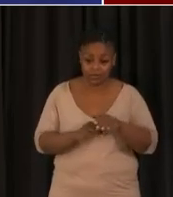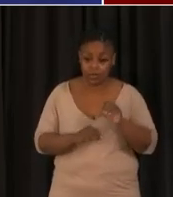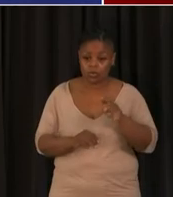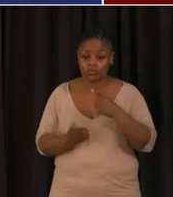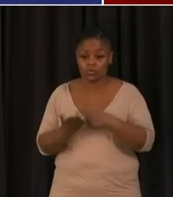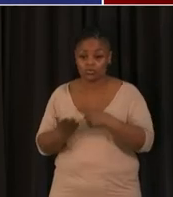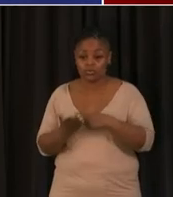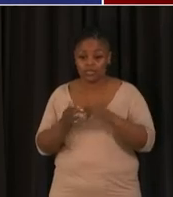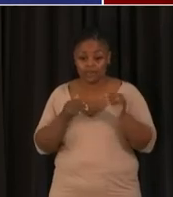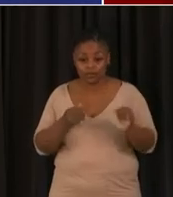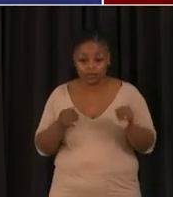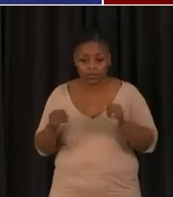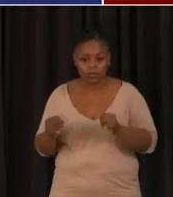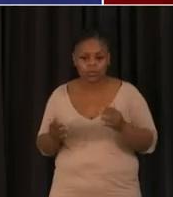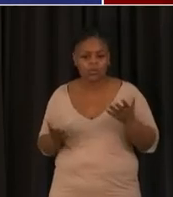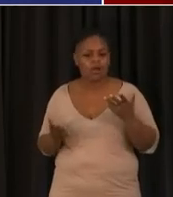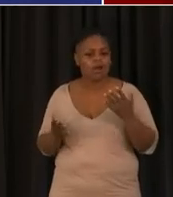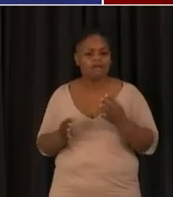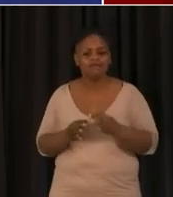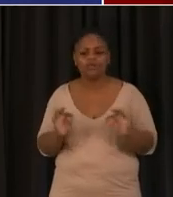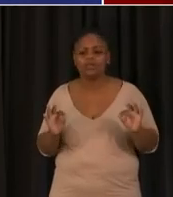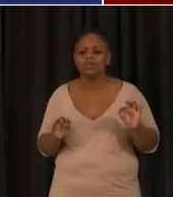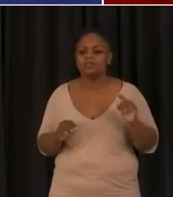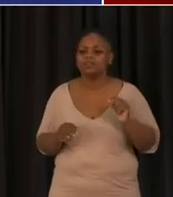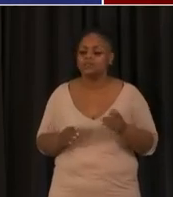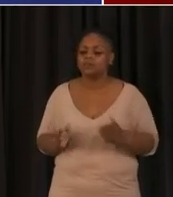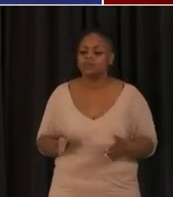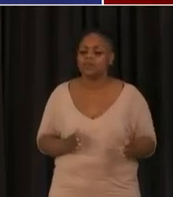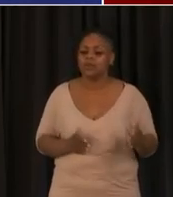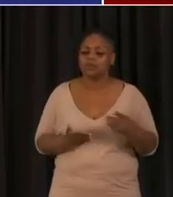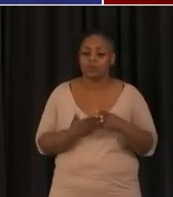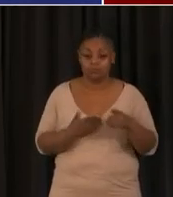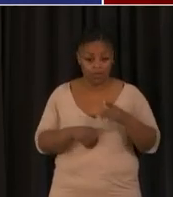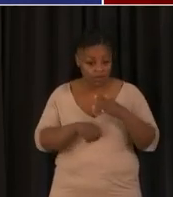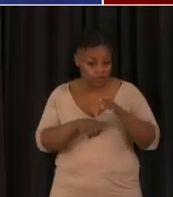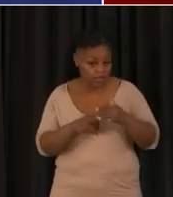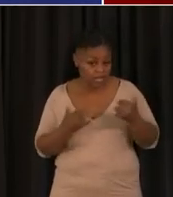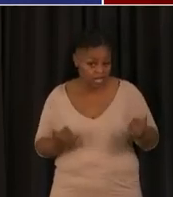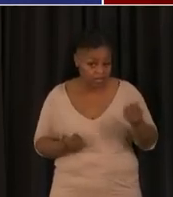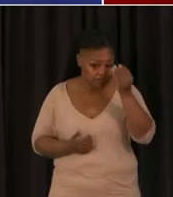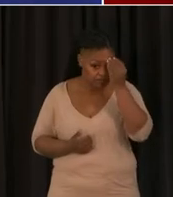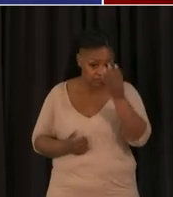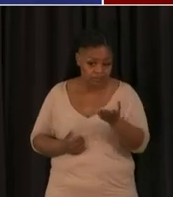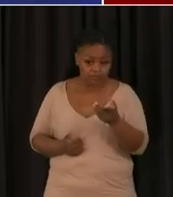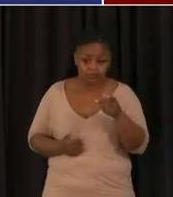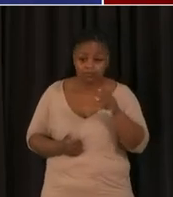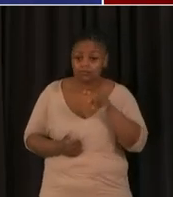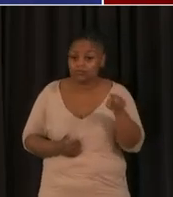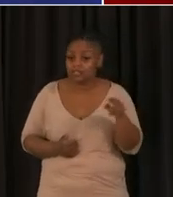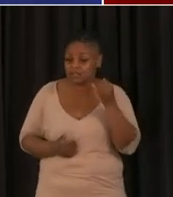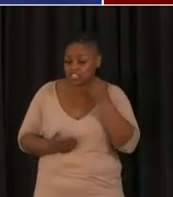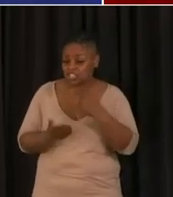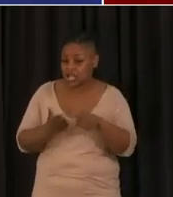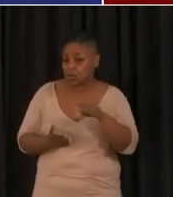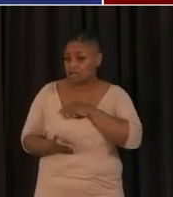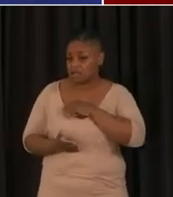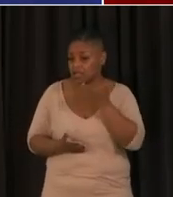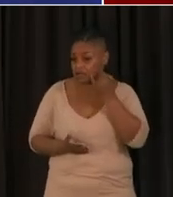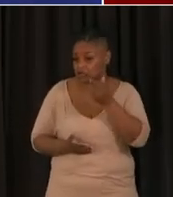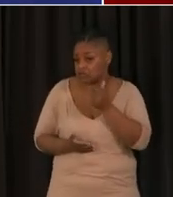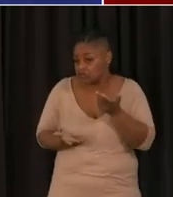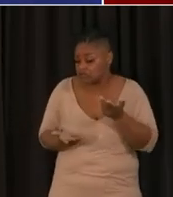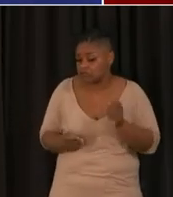Great. Alana, your story is so moving and so proud of you for taking advantage of all these opportunities before you. Commissioner